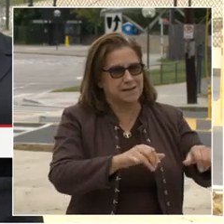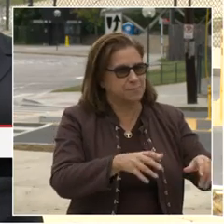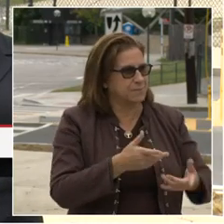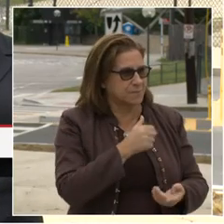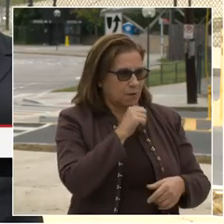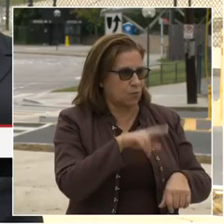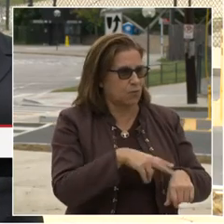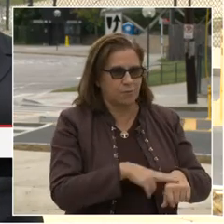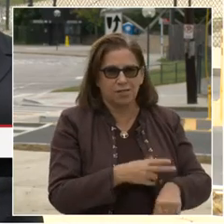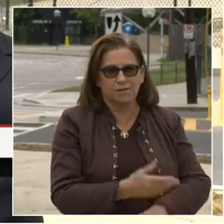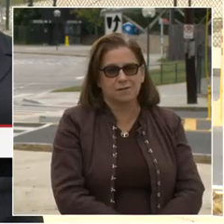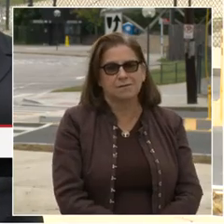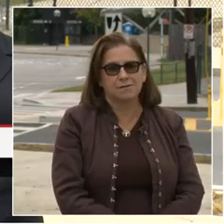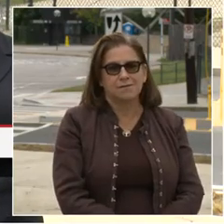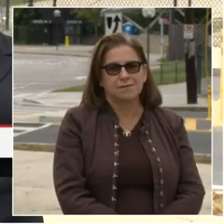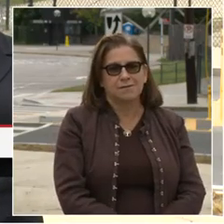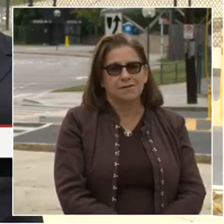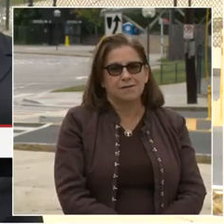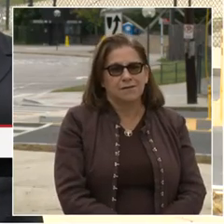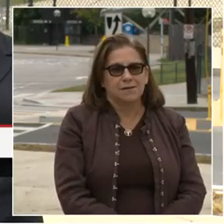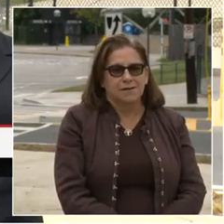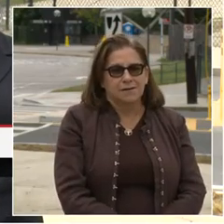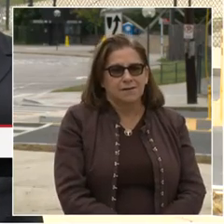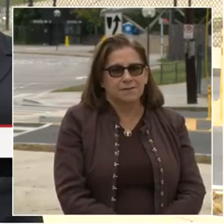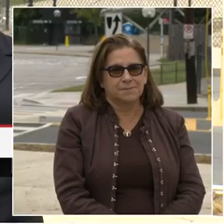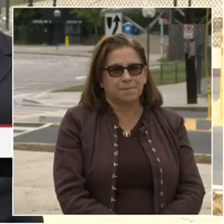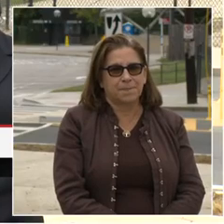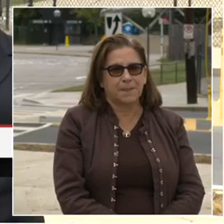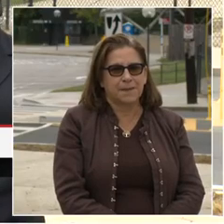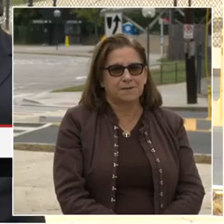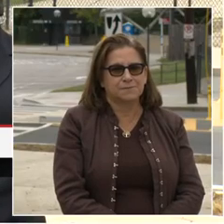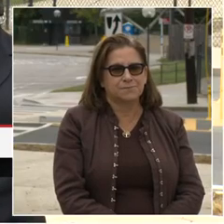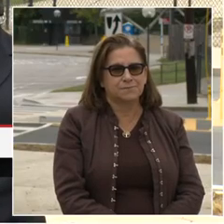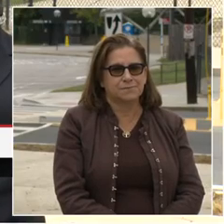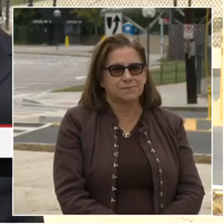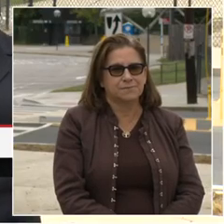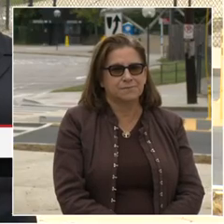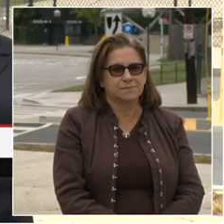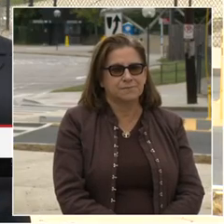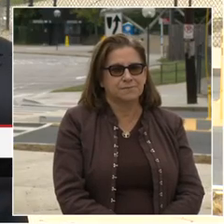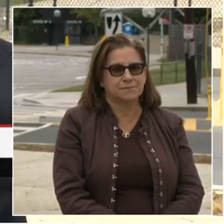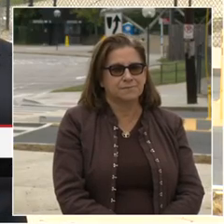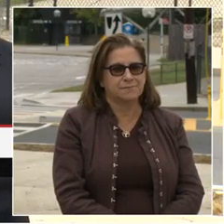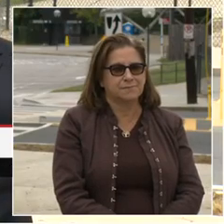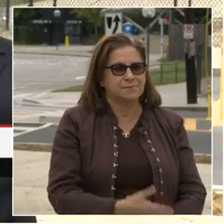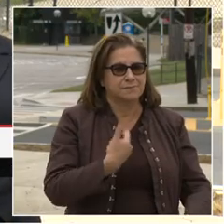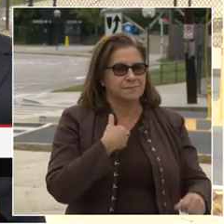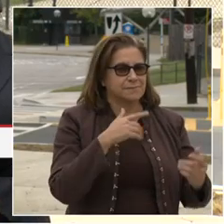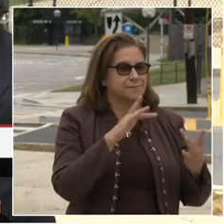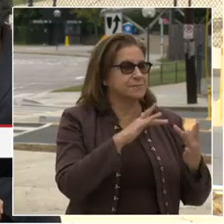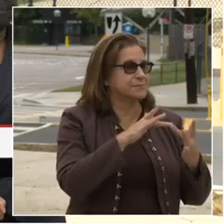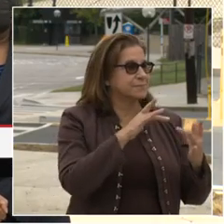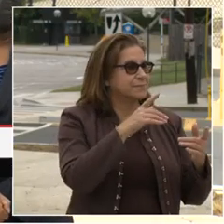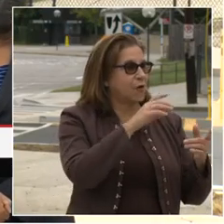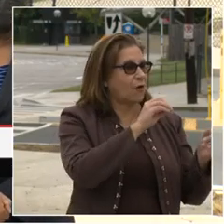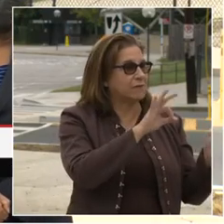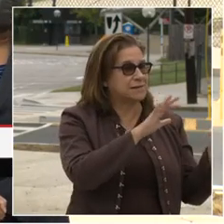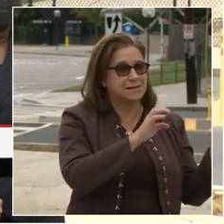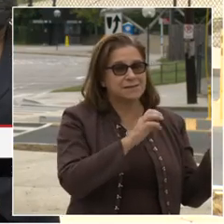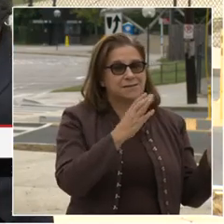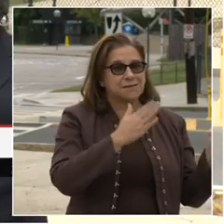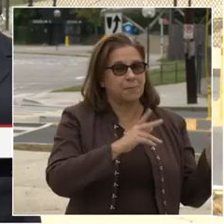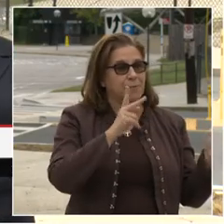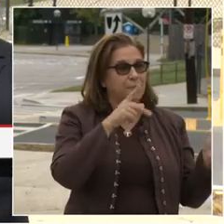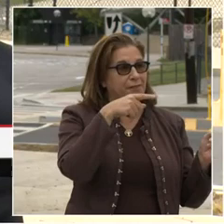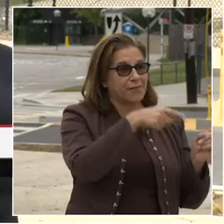it's a free Friday on the schedule, that's when they may show up. And it's not consistent. Well, let's fix that. We'll fix absolutely. that. Okay. Absolutely. Going back to what